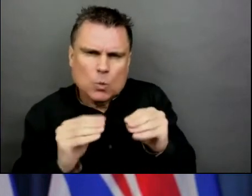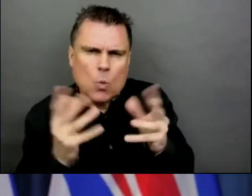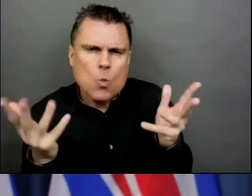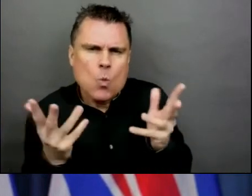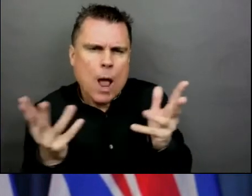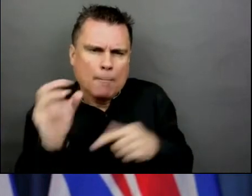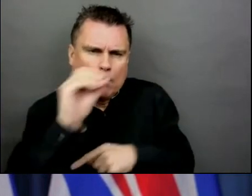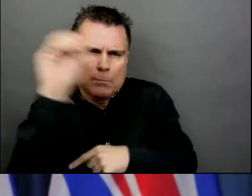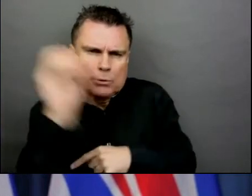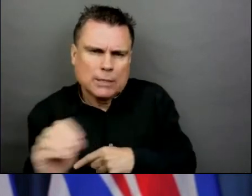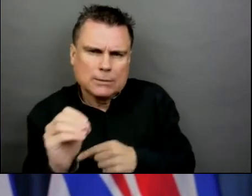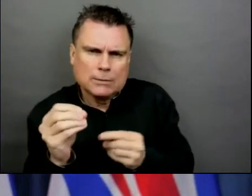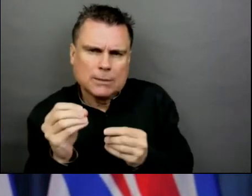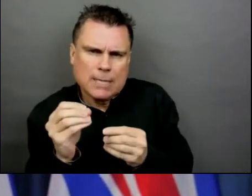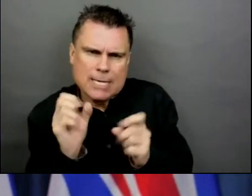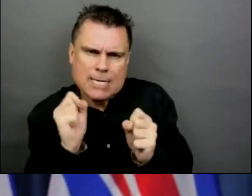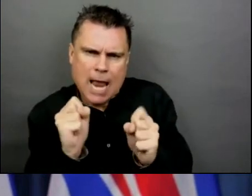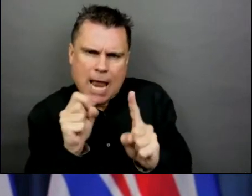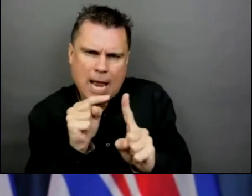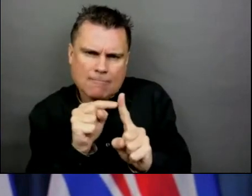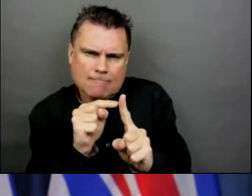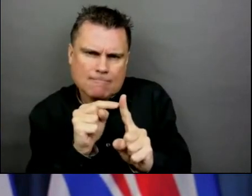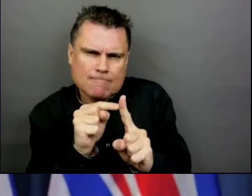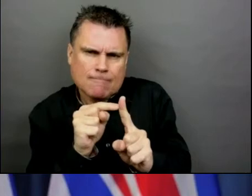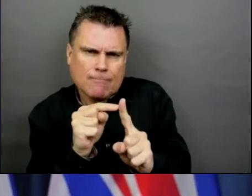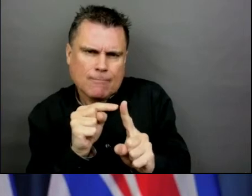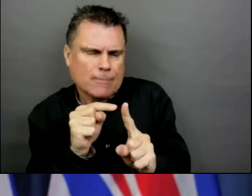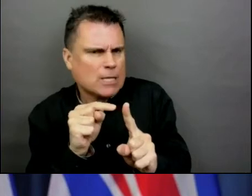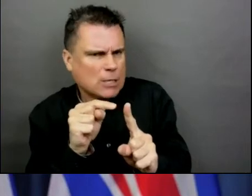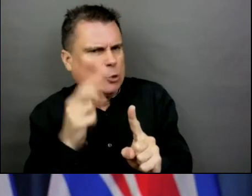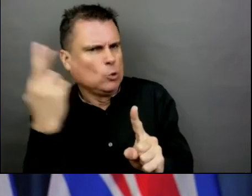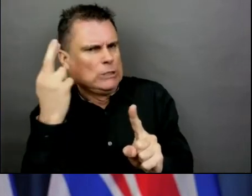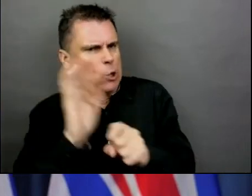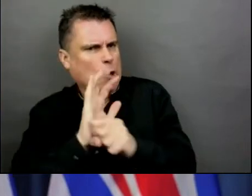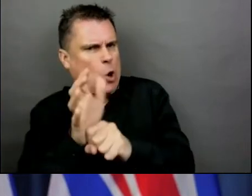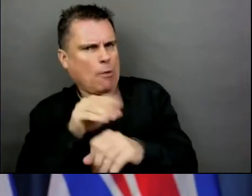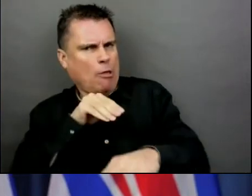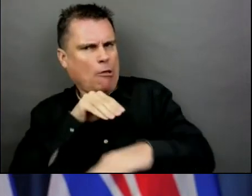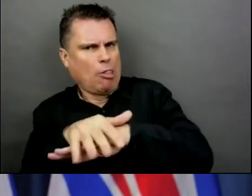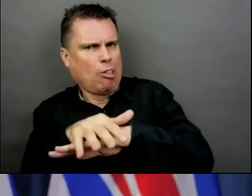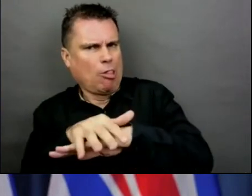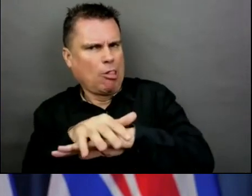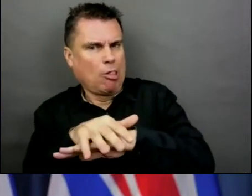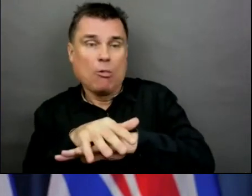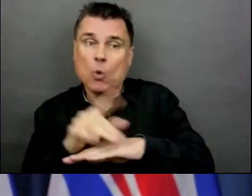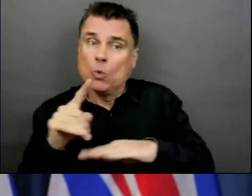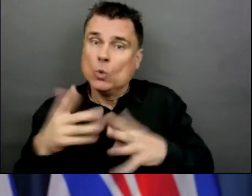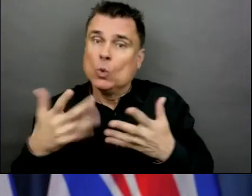is attributable to COVID. So I think those numbers will be available, as the Minister said,